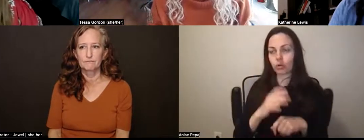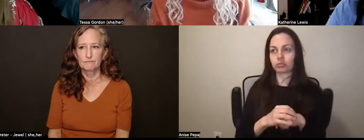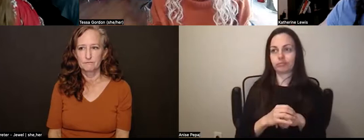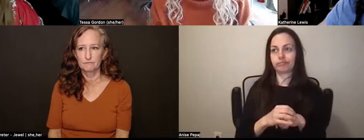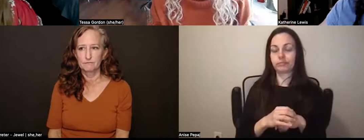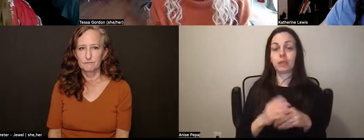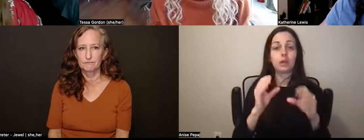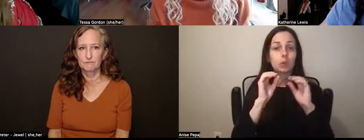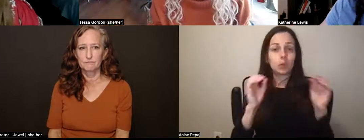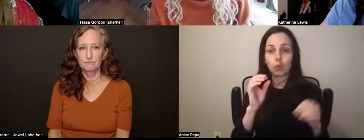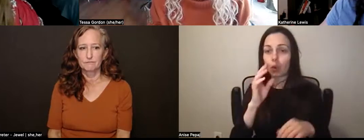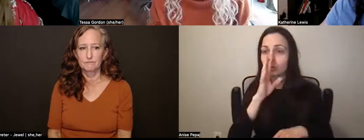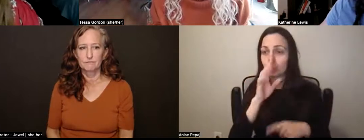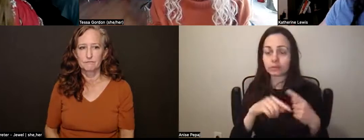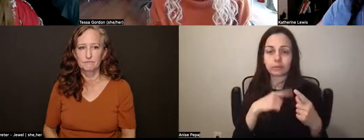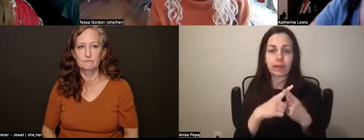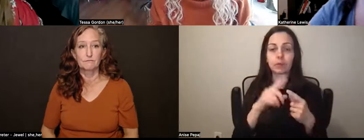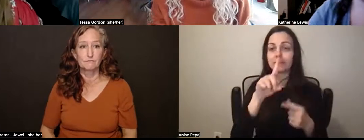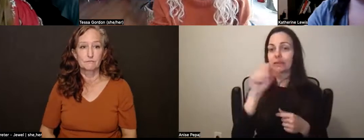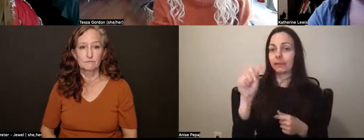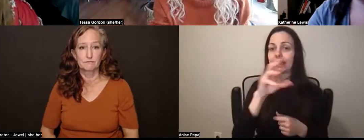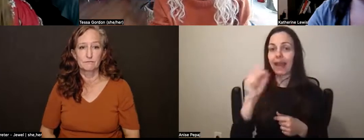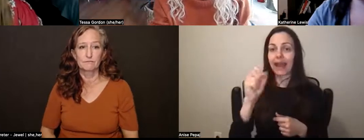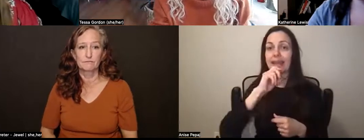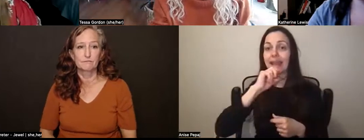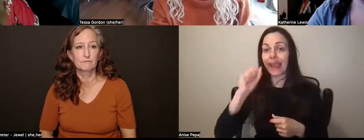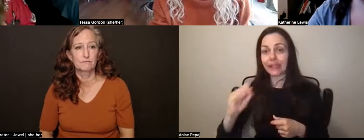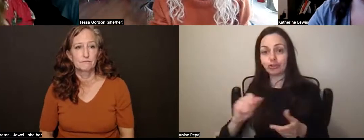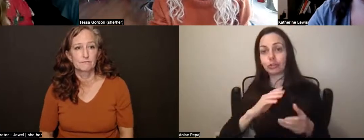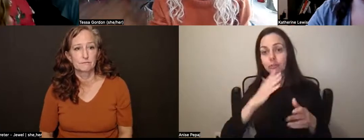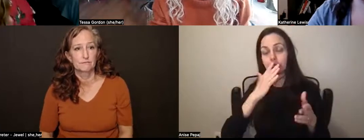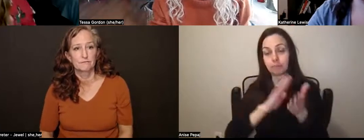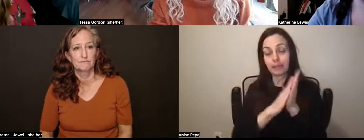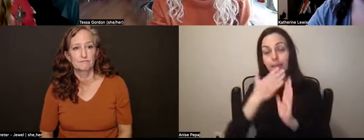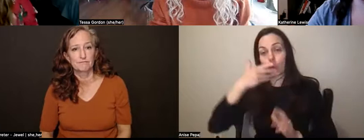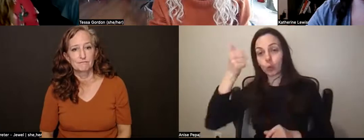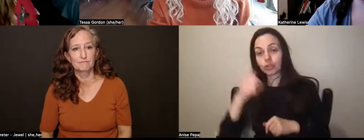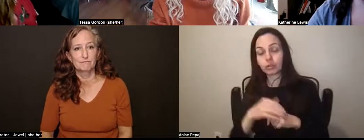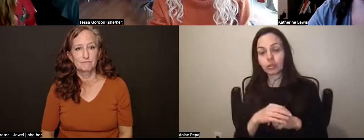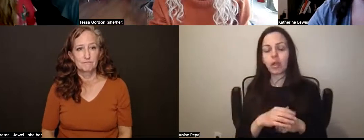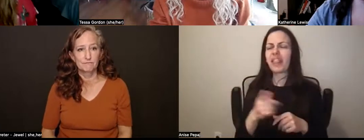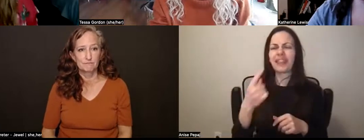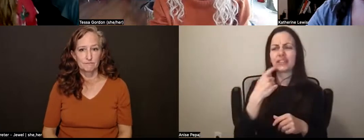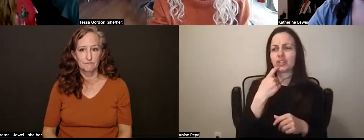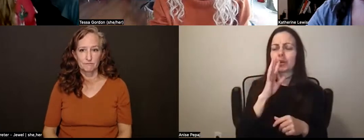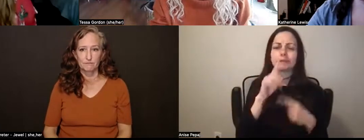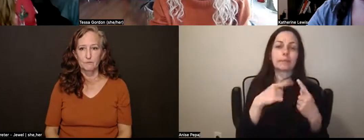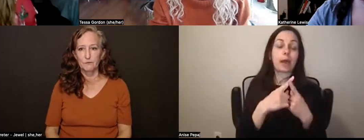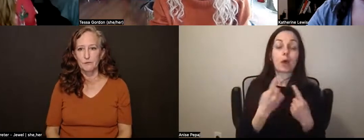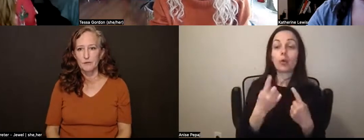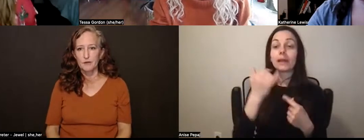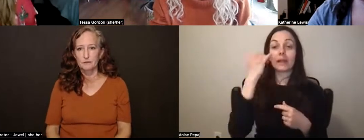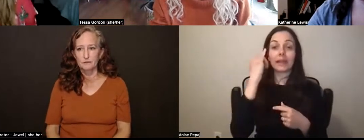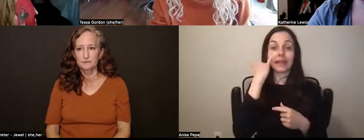about disability in aging, just that you're going to age and that you should be perfectly healthy if you eat a well-balanced diet and